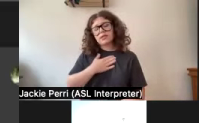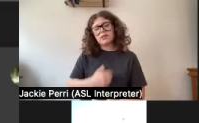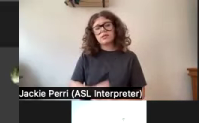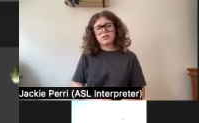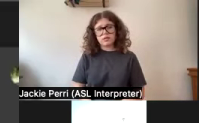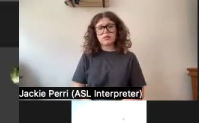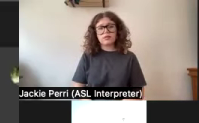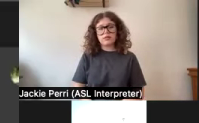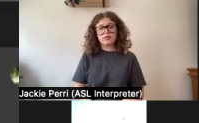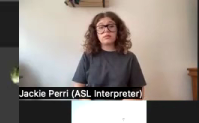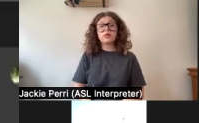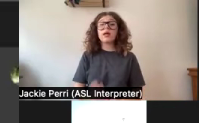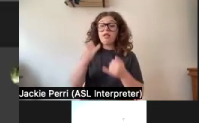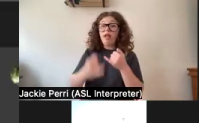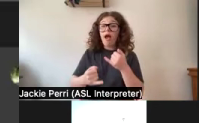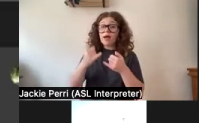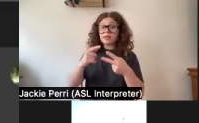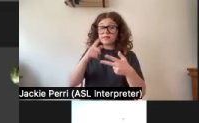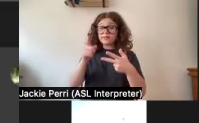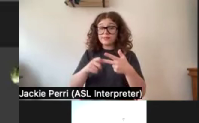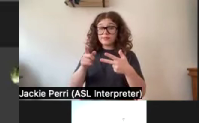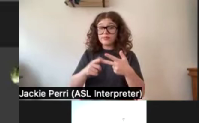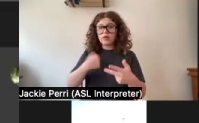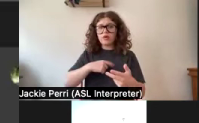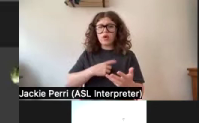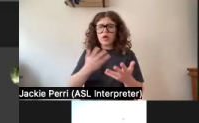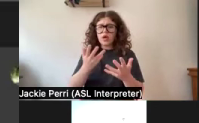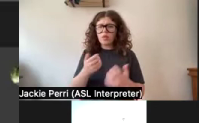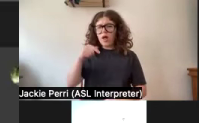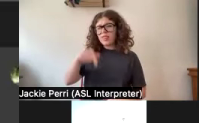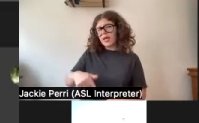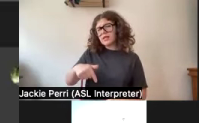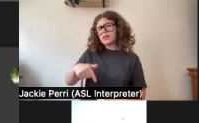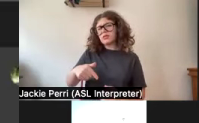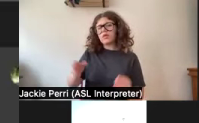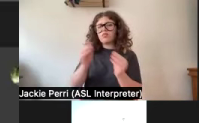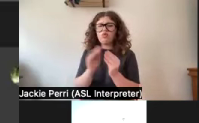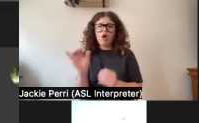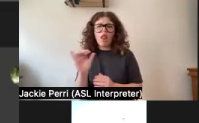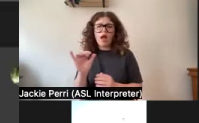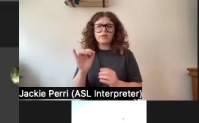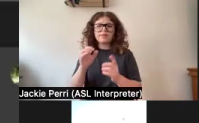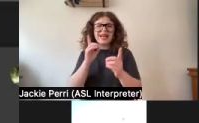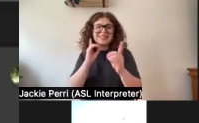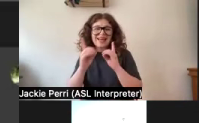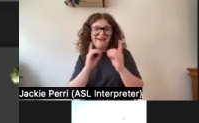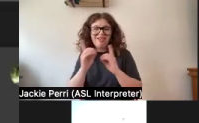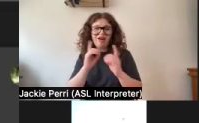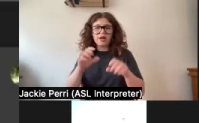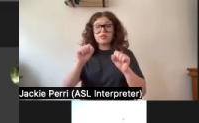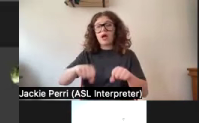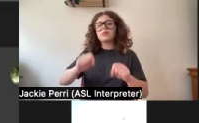Lastly, we want this to be as close to a dialogue as possible, but we are also mindful of